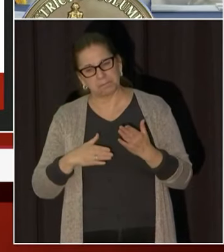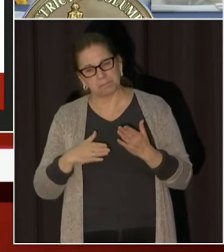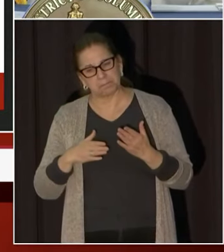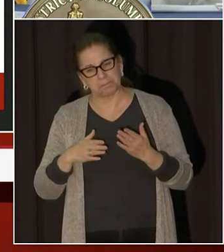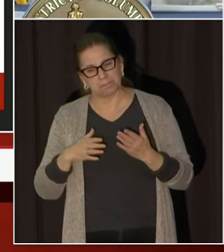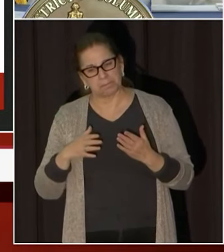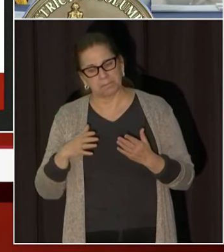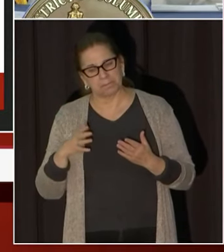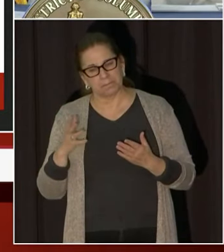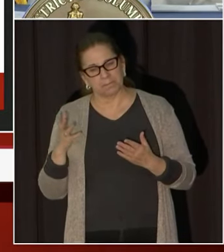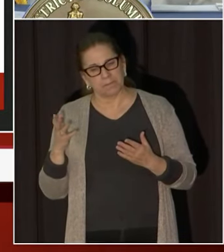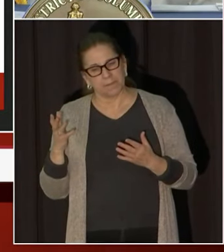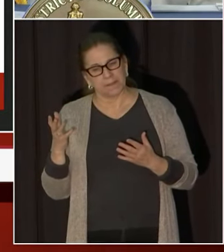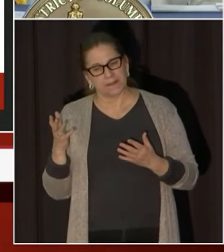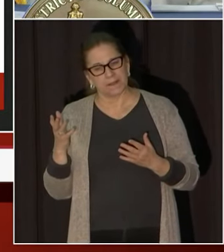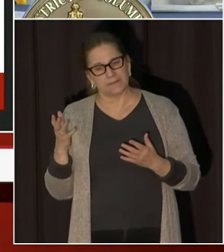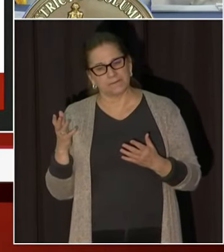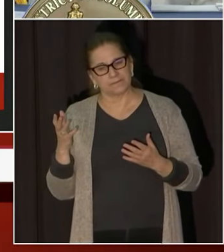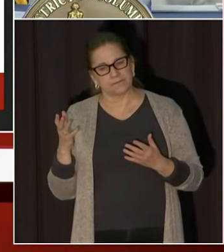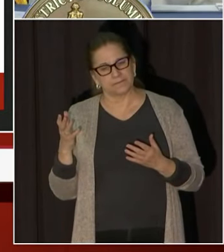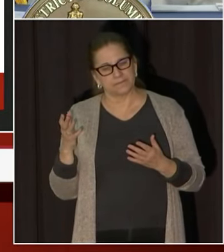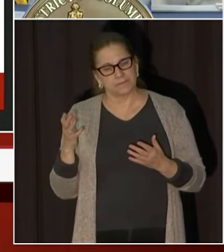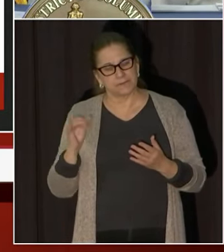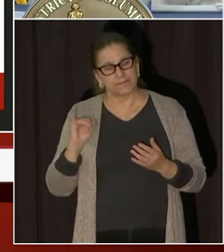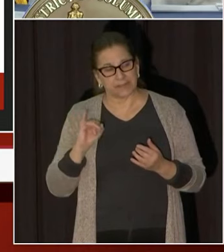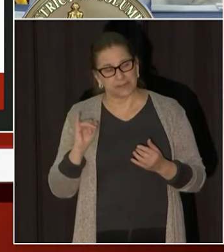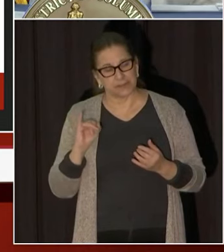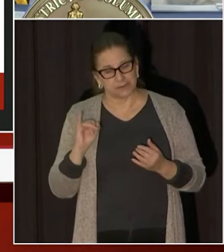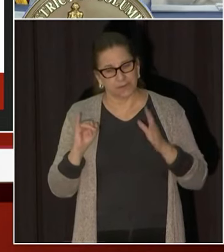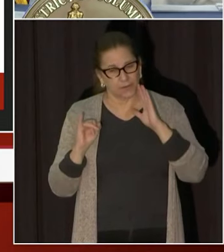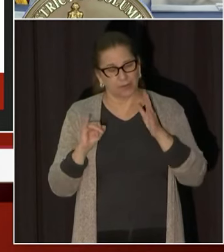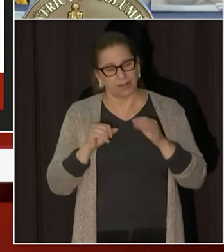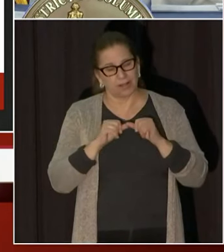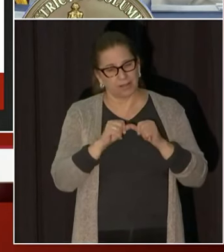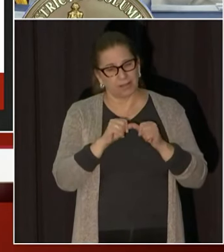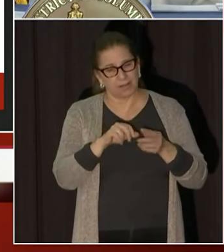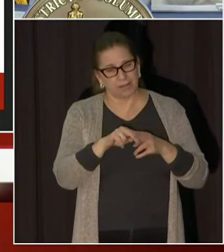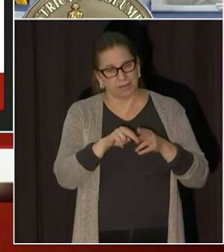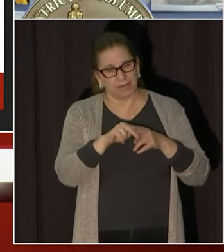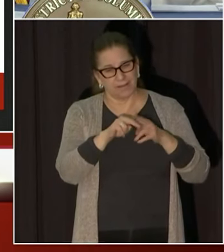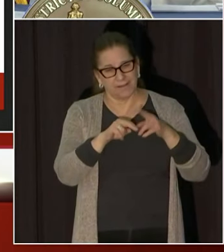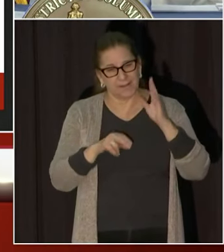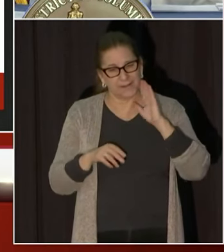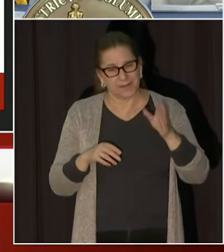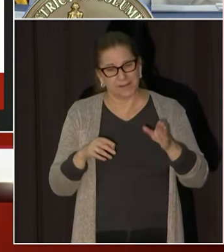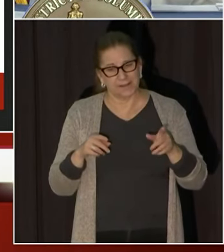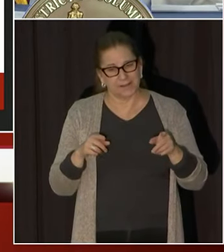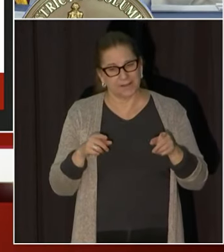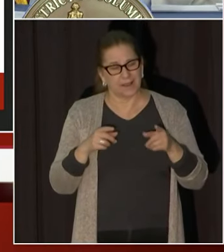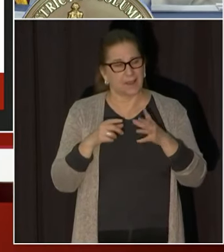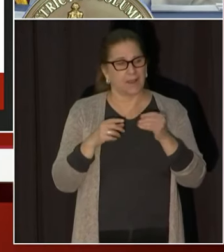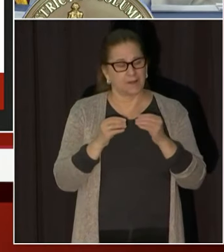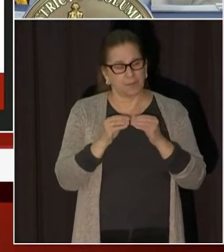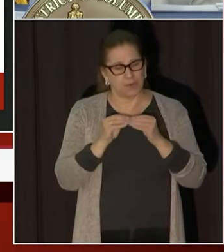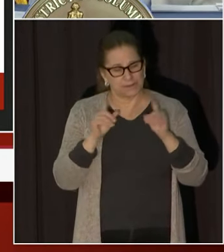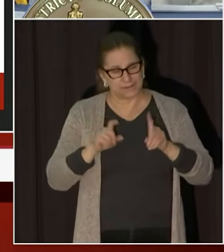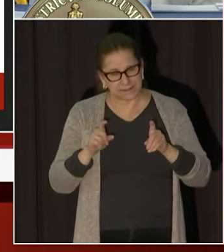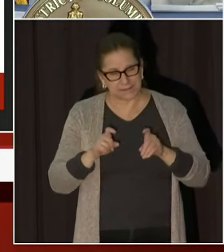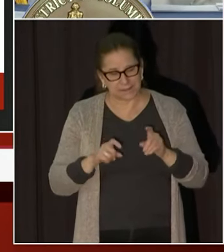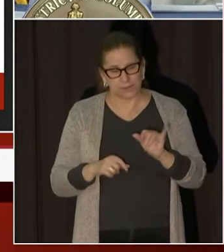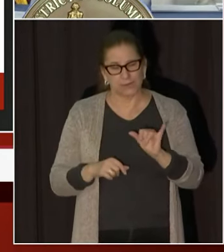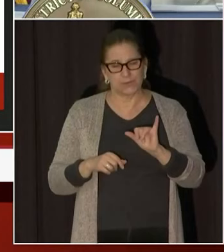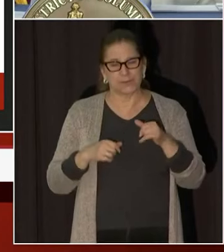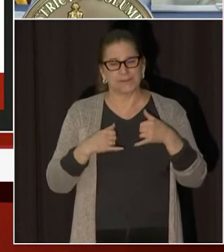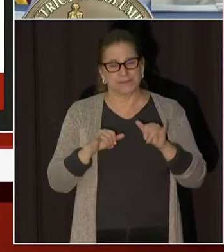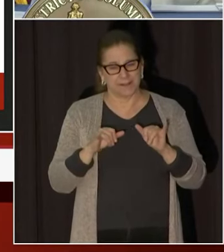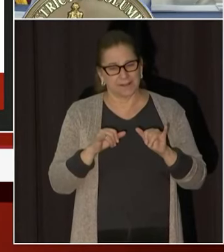given increased activity. So being able to be prepared for testing, which we're very focused on in PPE, which